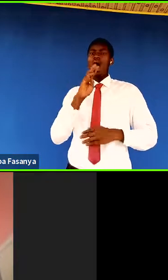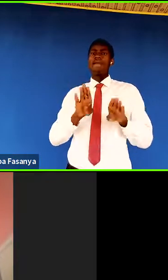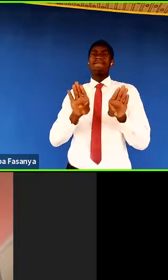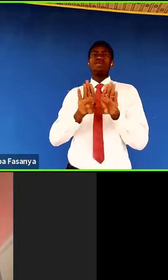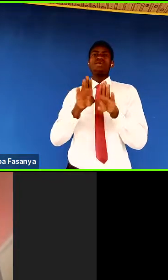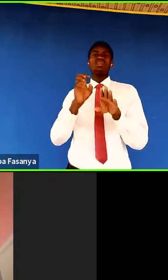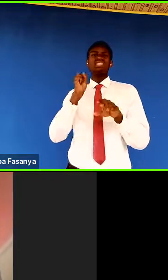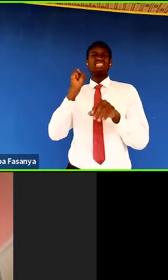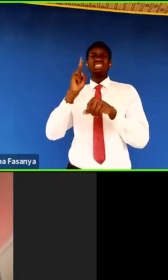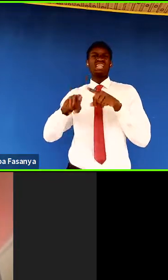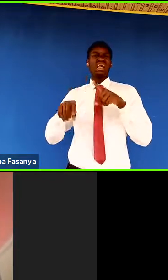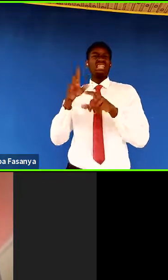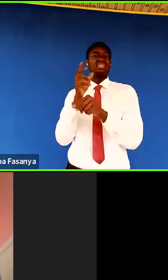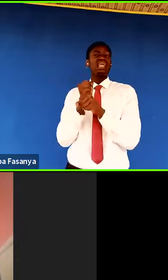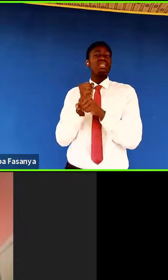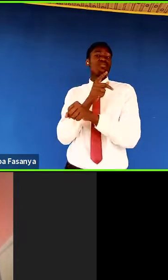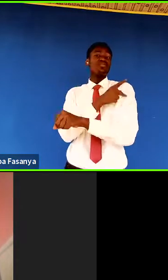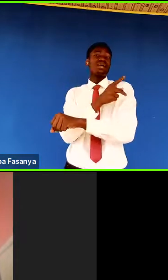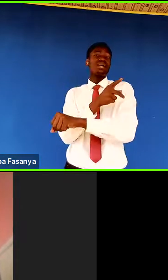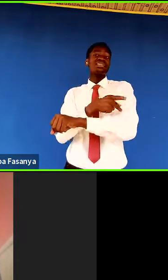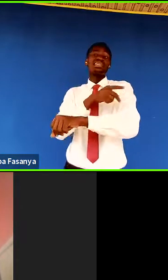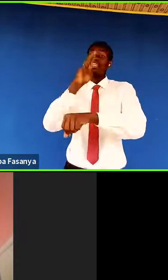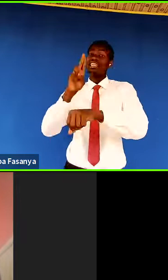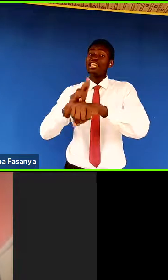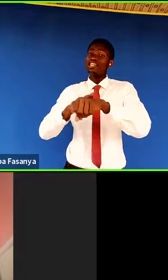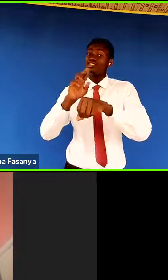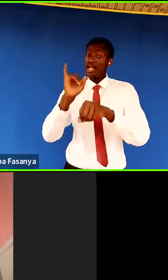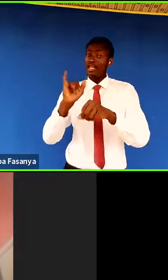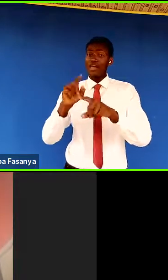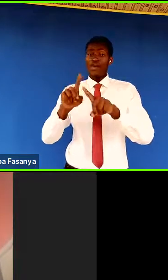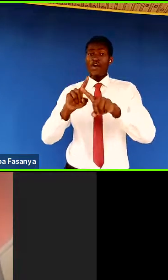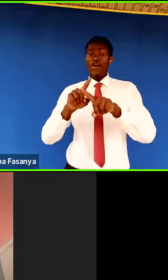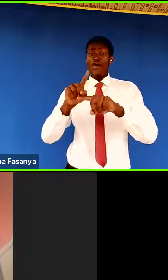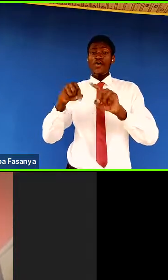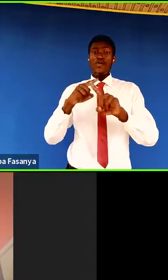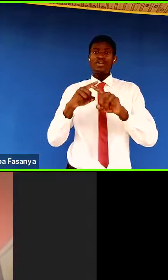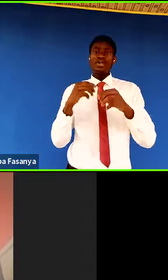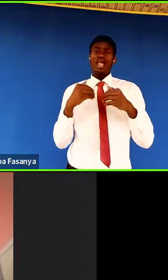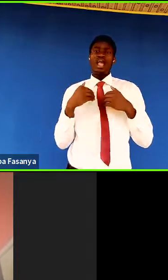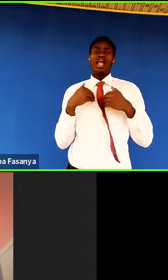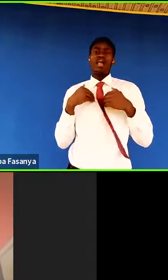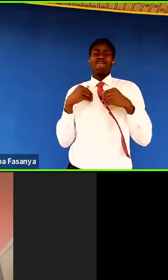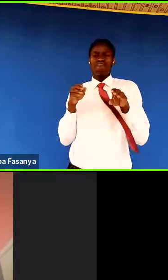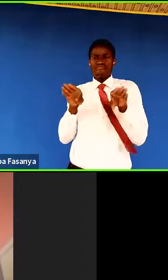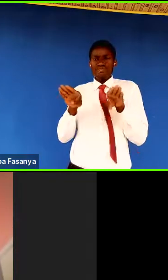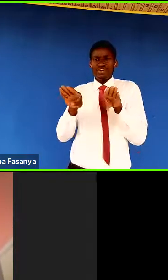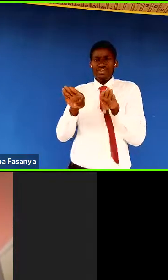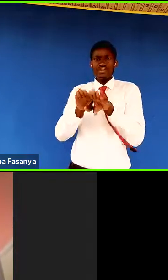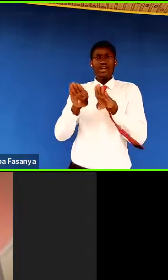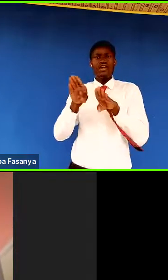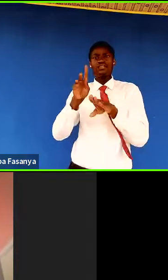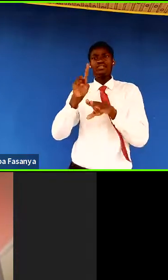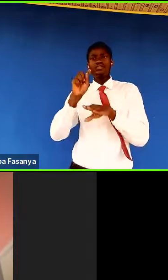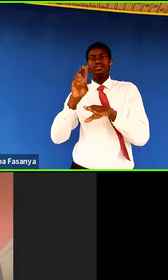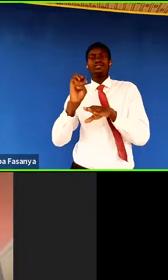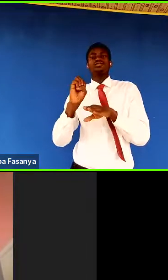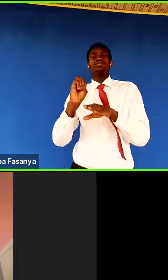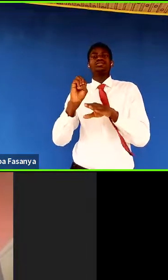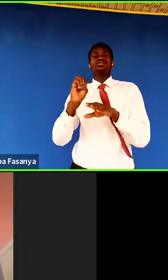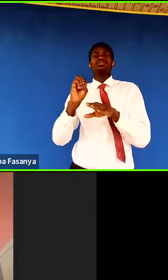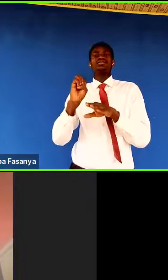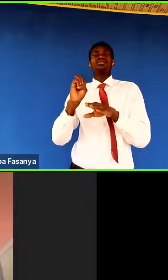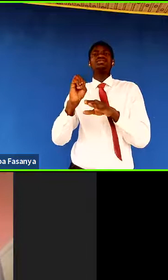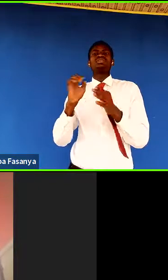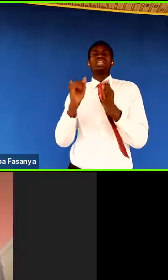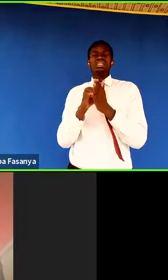you have blocked tubes, that is one of the indications to do IVF, what we call in vitro fertilization, okay, because we are